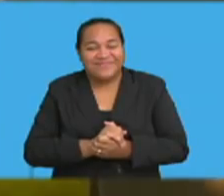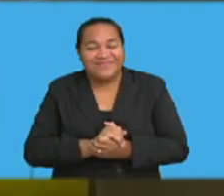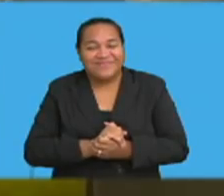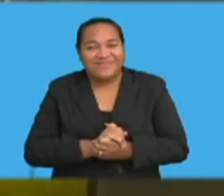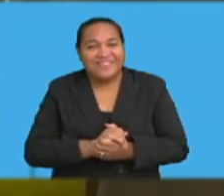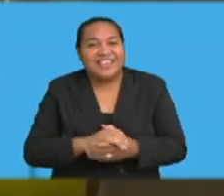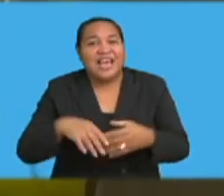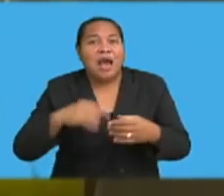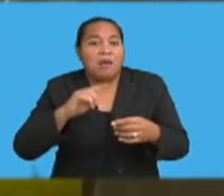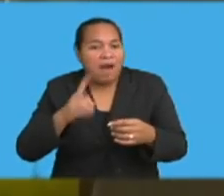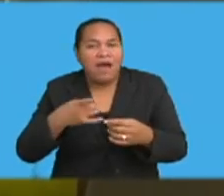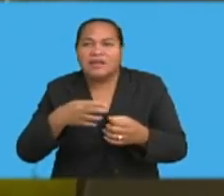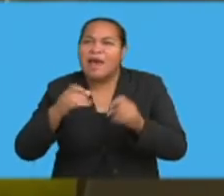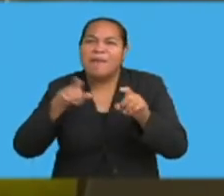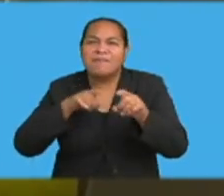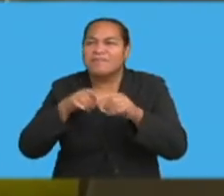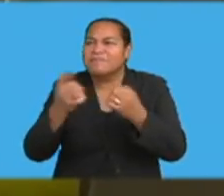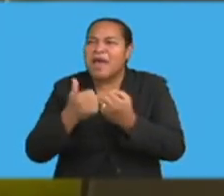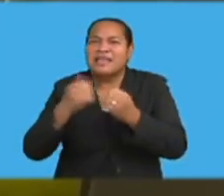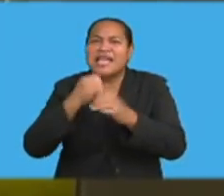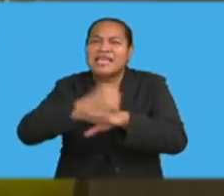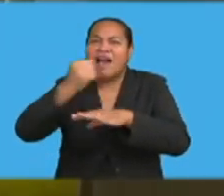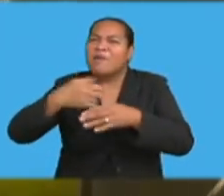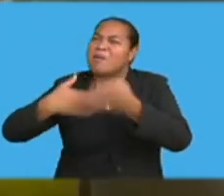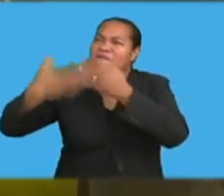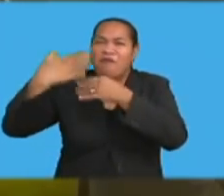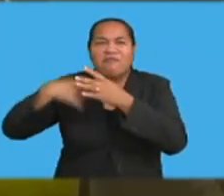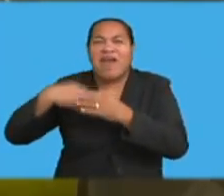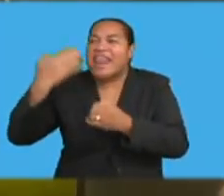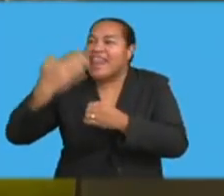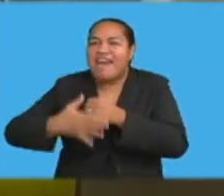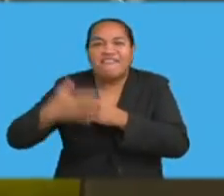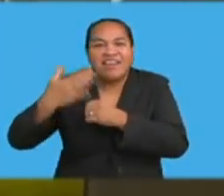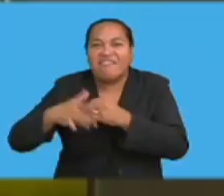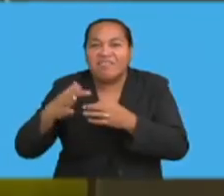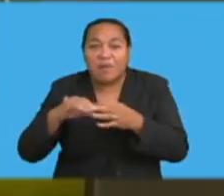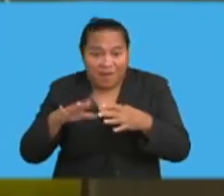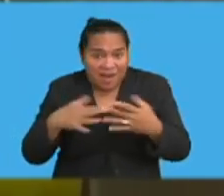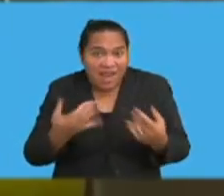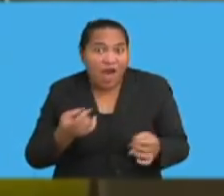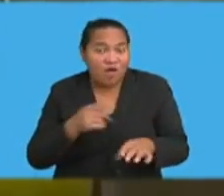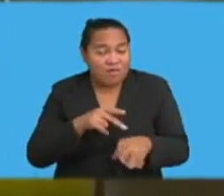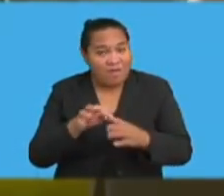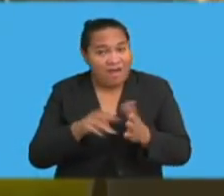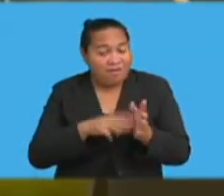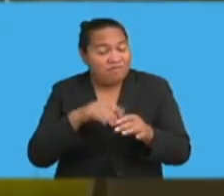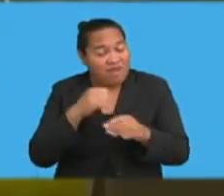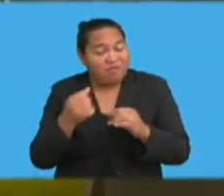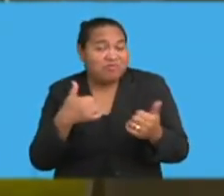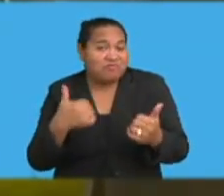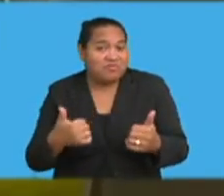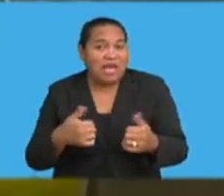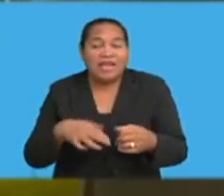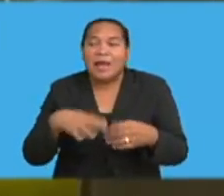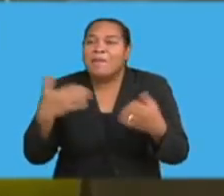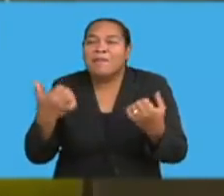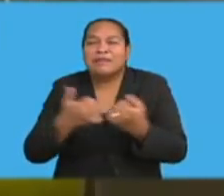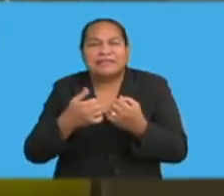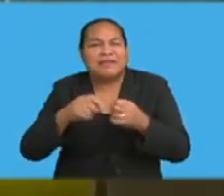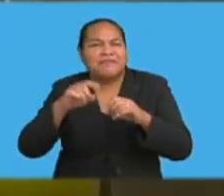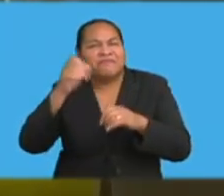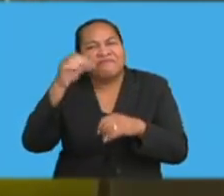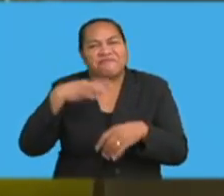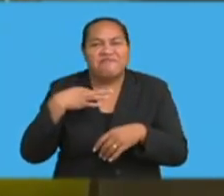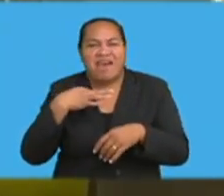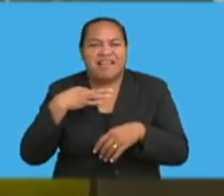but none of them did it. None of them did it. You see, this is the point. They just have this cliche terms. The